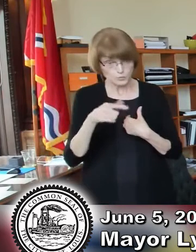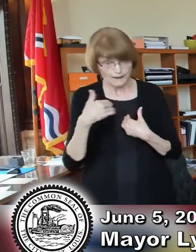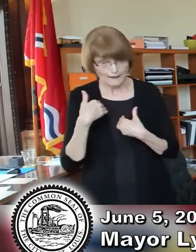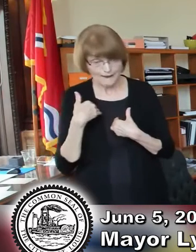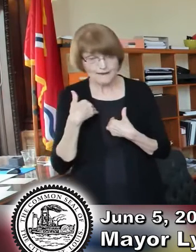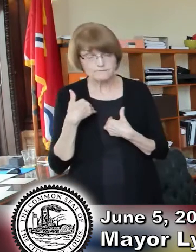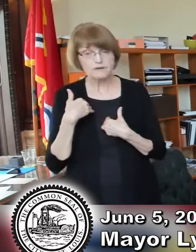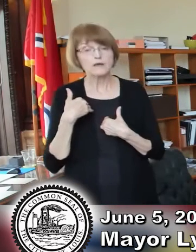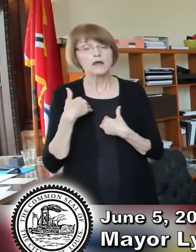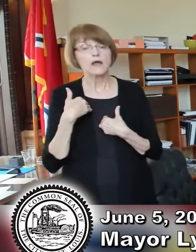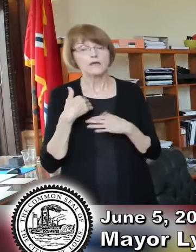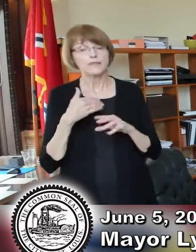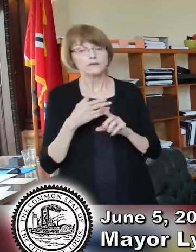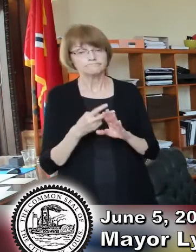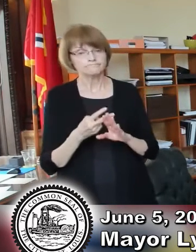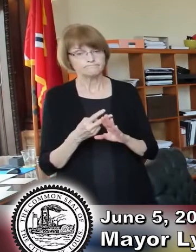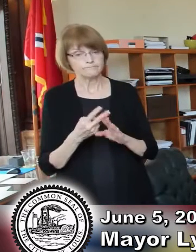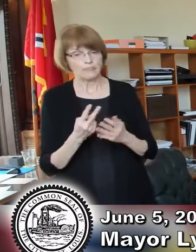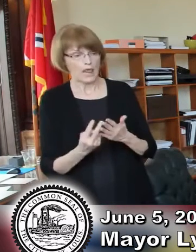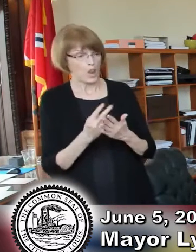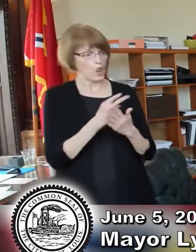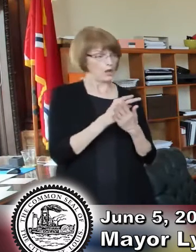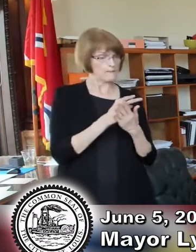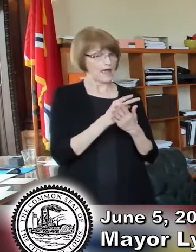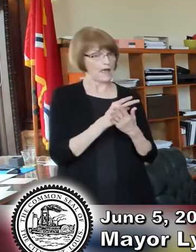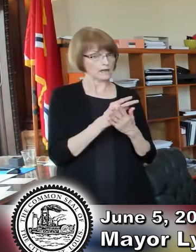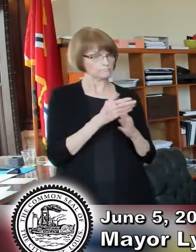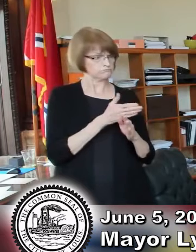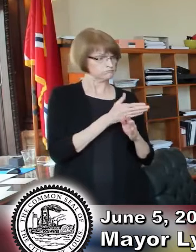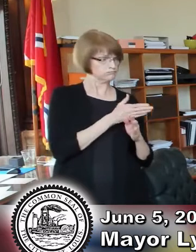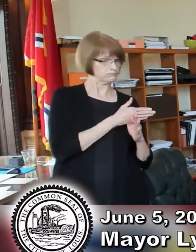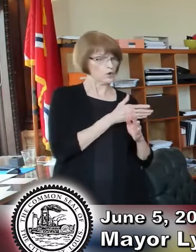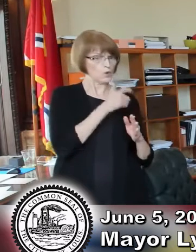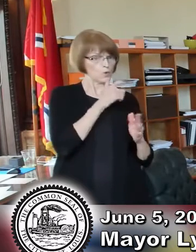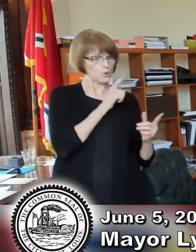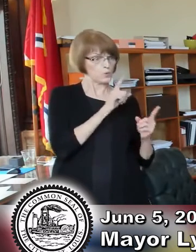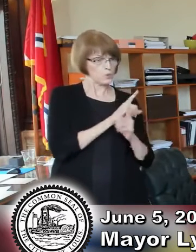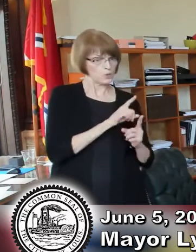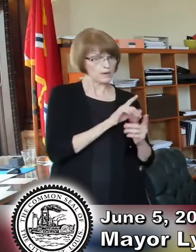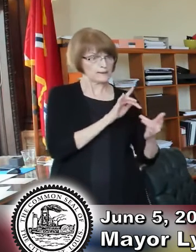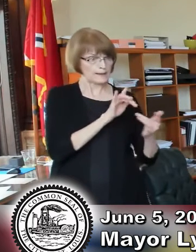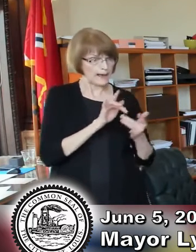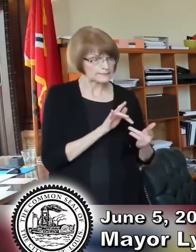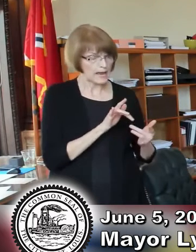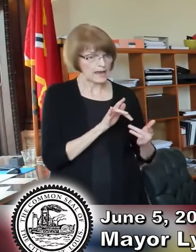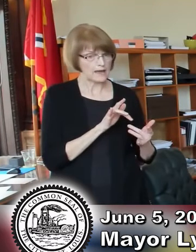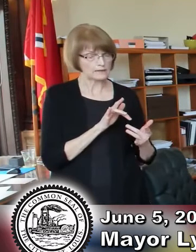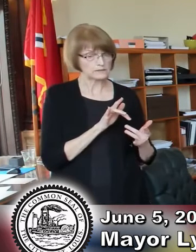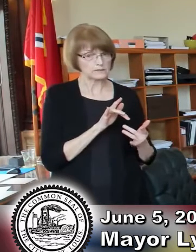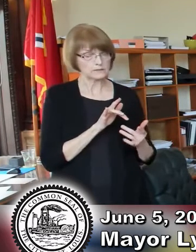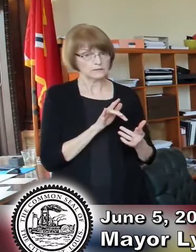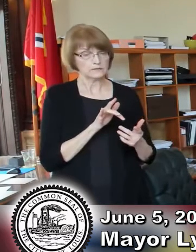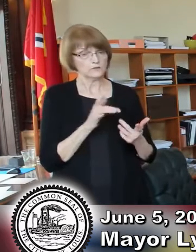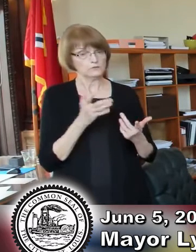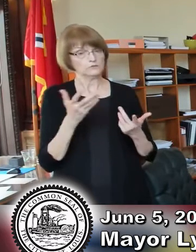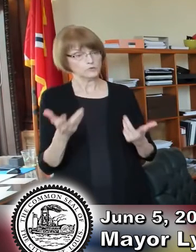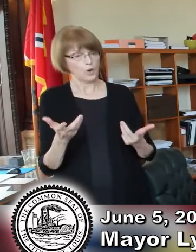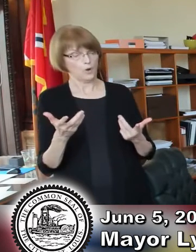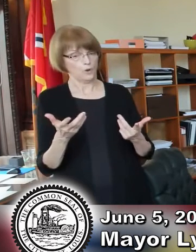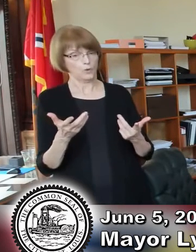had association with them, so that then those people, if you have been exposed to somebody who's positive, that